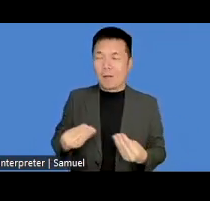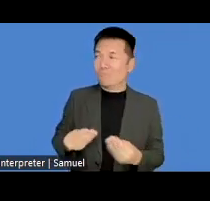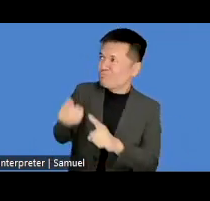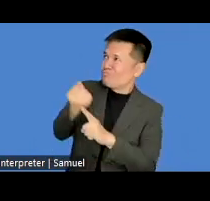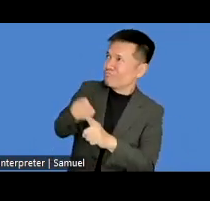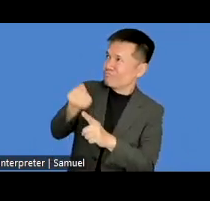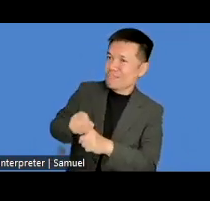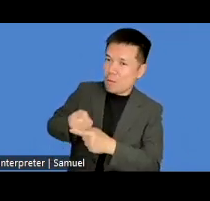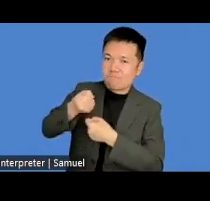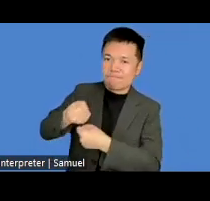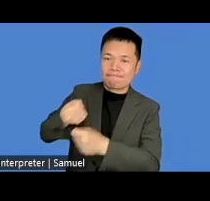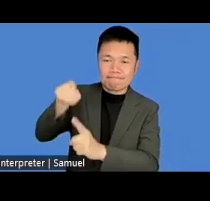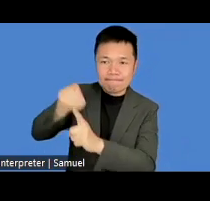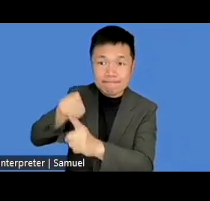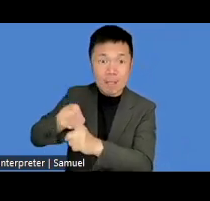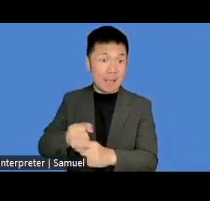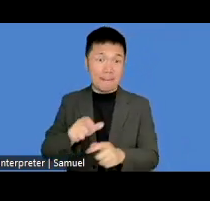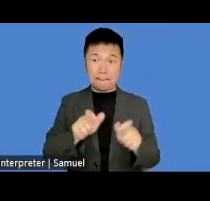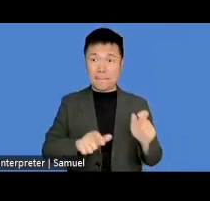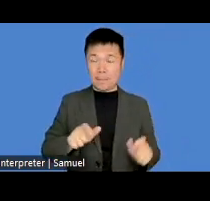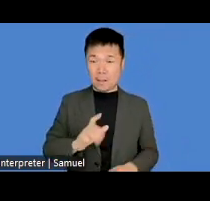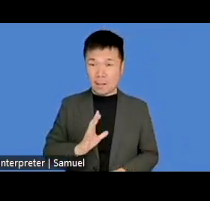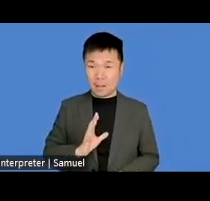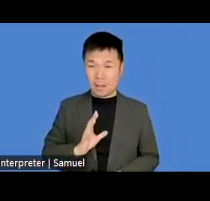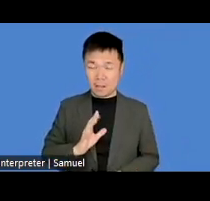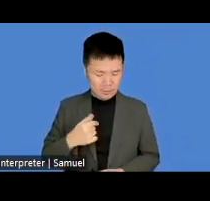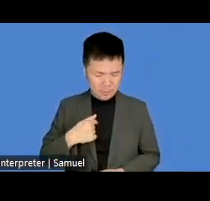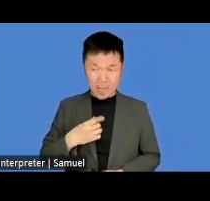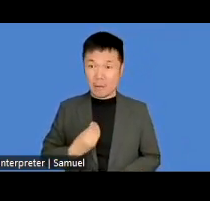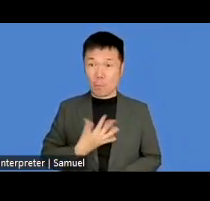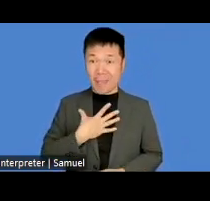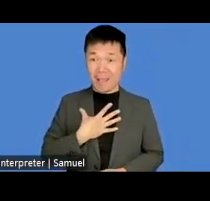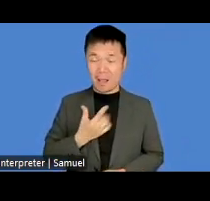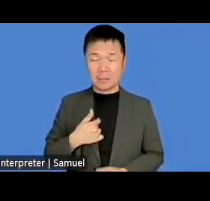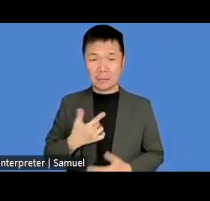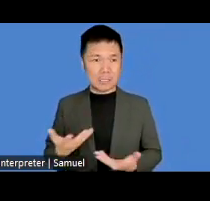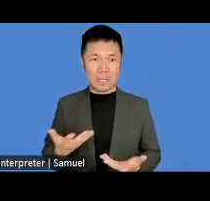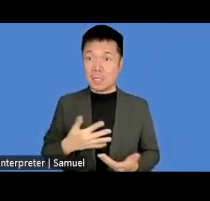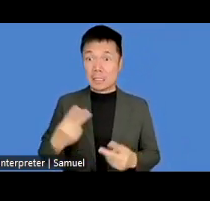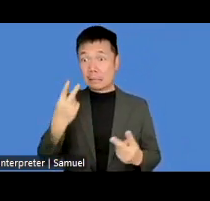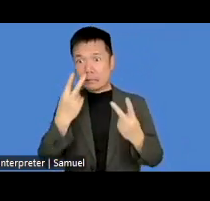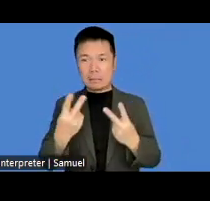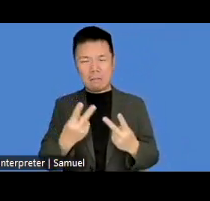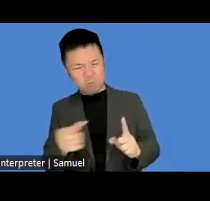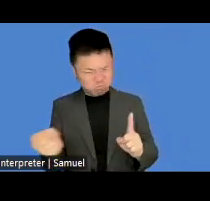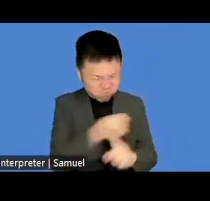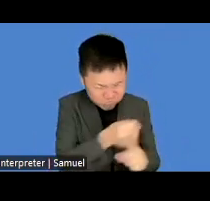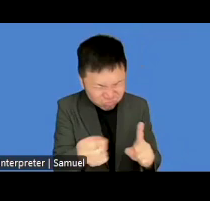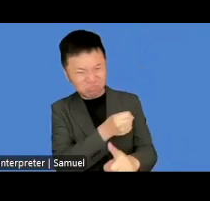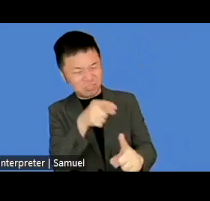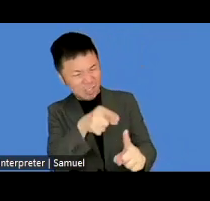regard to people with albinism is event-oriented. If there's a reported attack, then you see everyone talking in the media, you